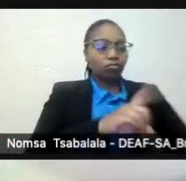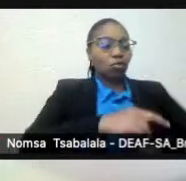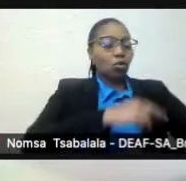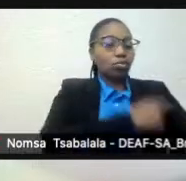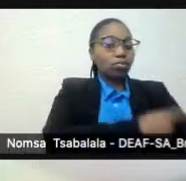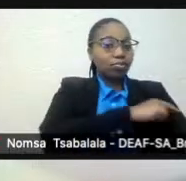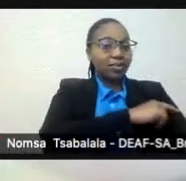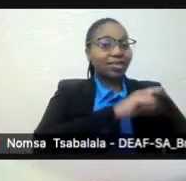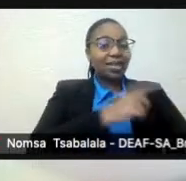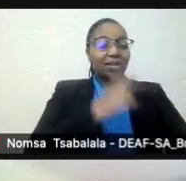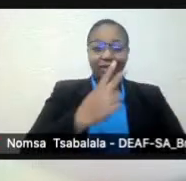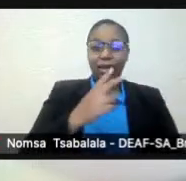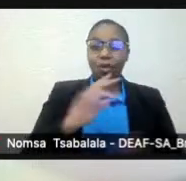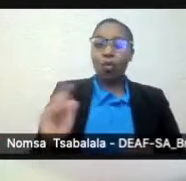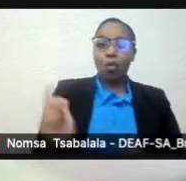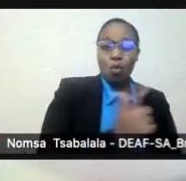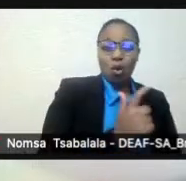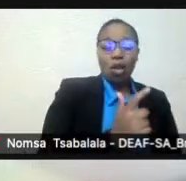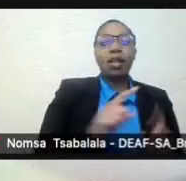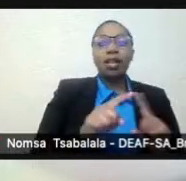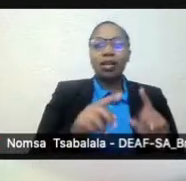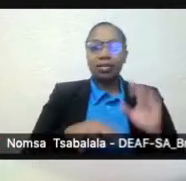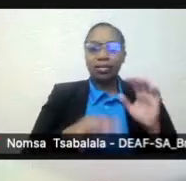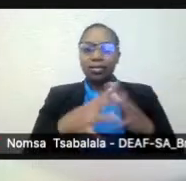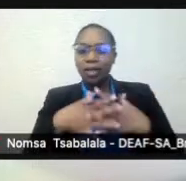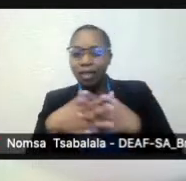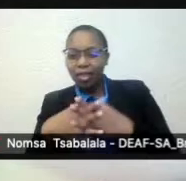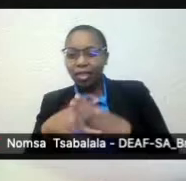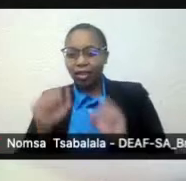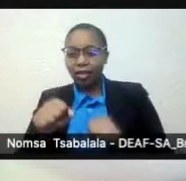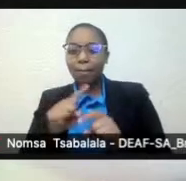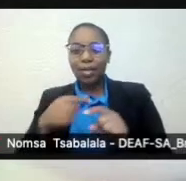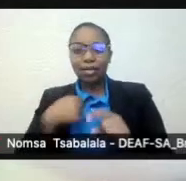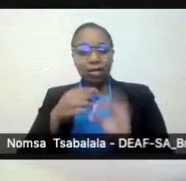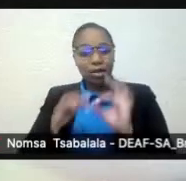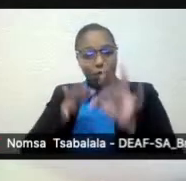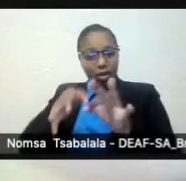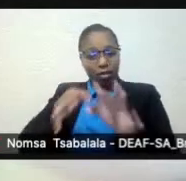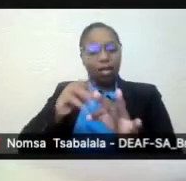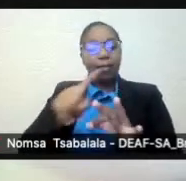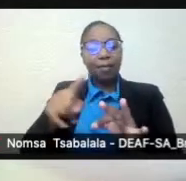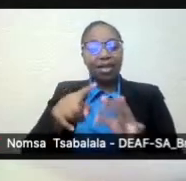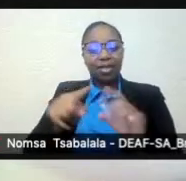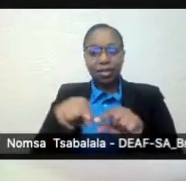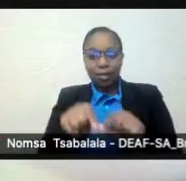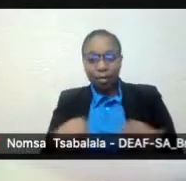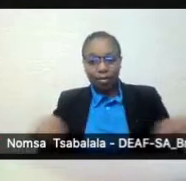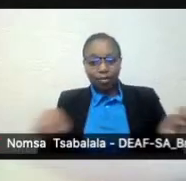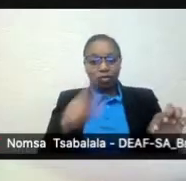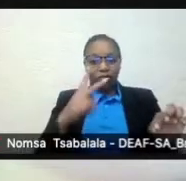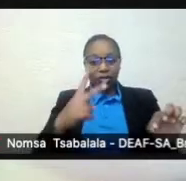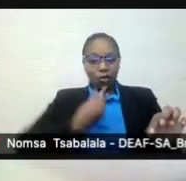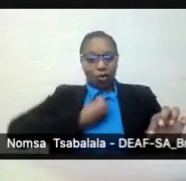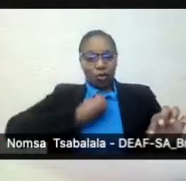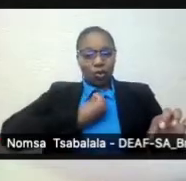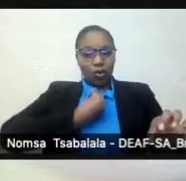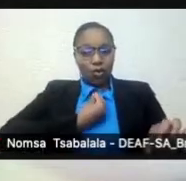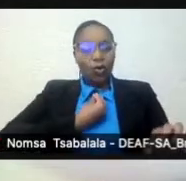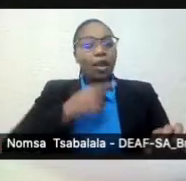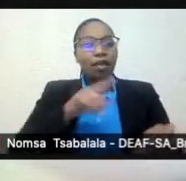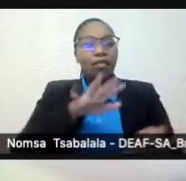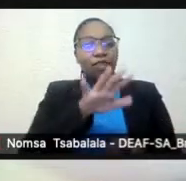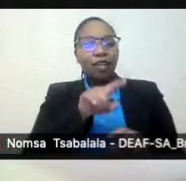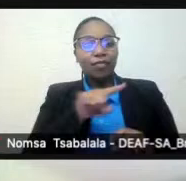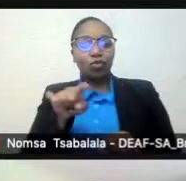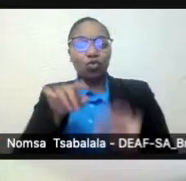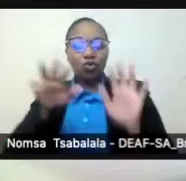very busy, but I'll take you through it. Right at the bottom, you can see the young people 5 to 19. In yellow